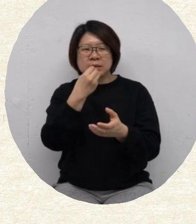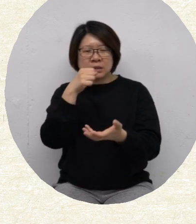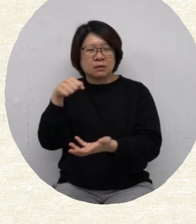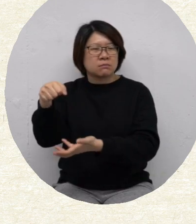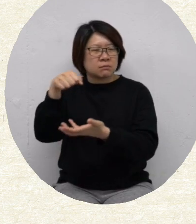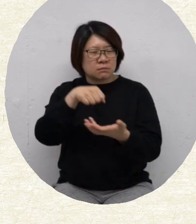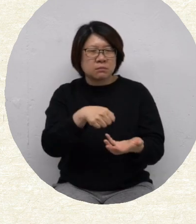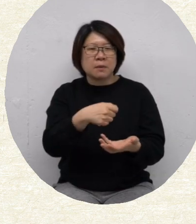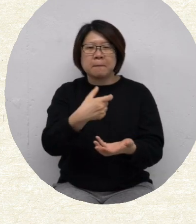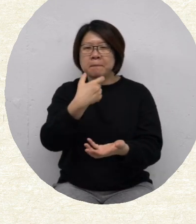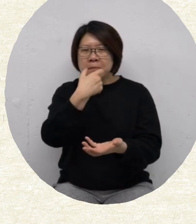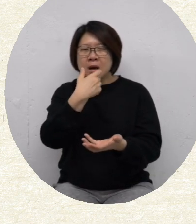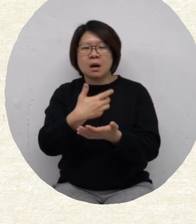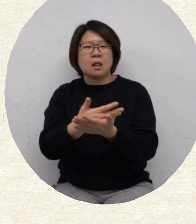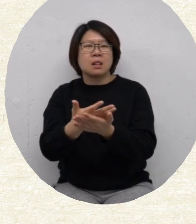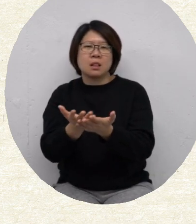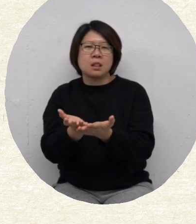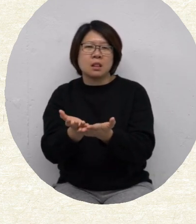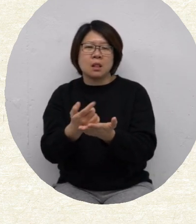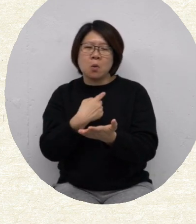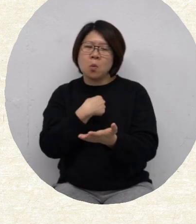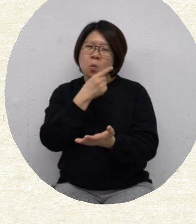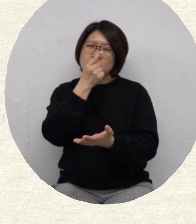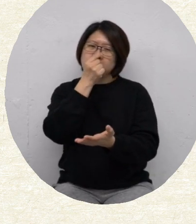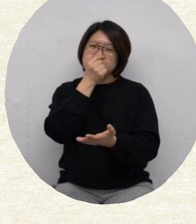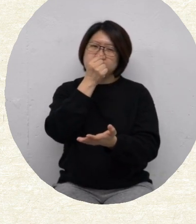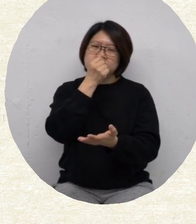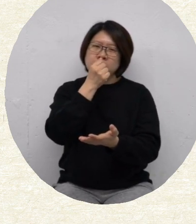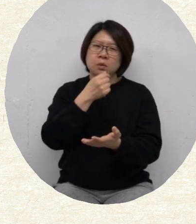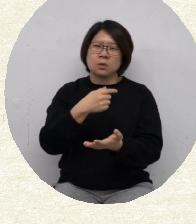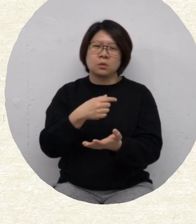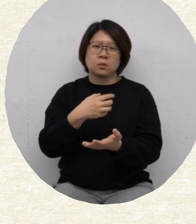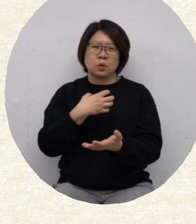And this is from that exhibition.